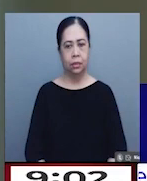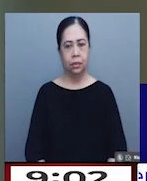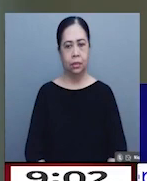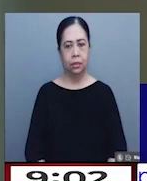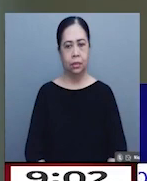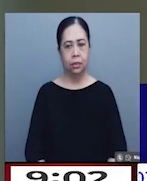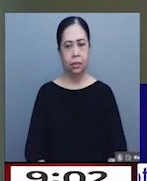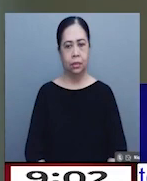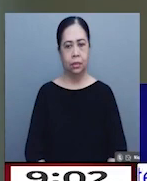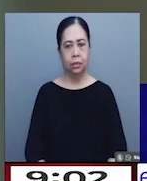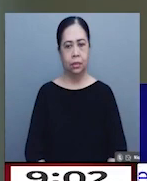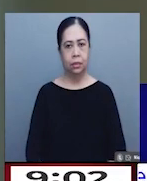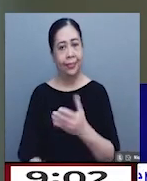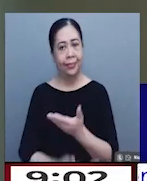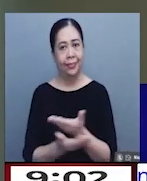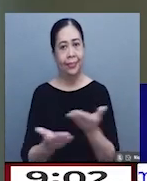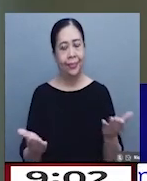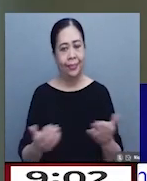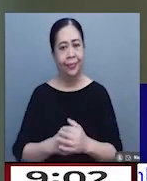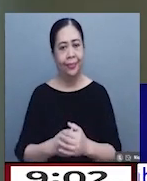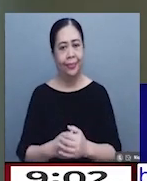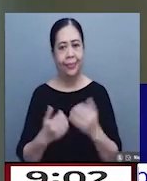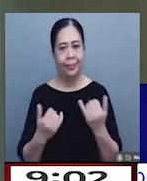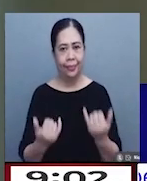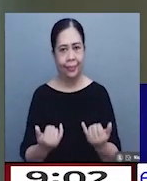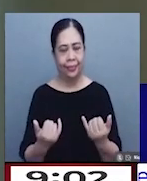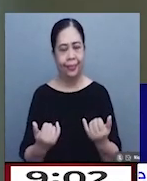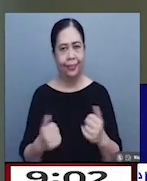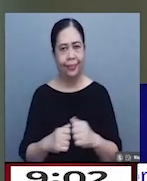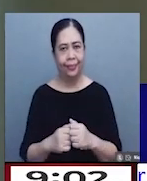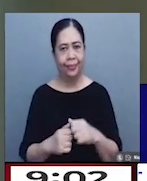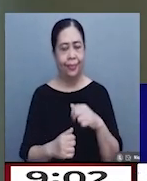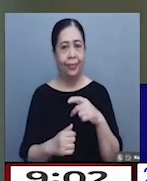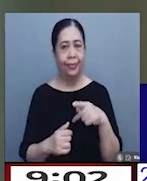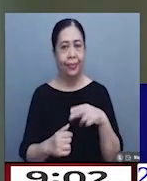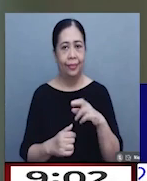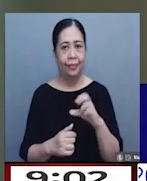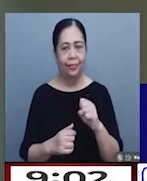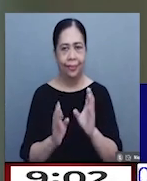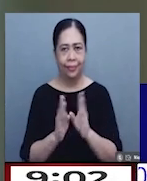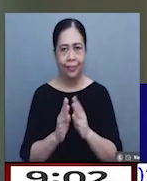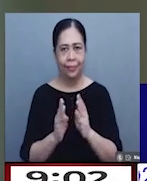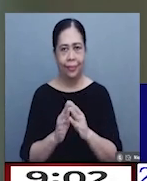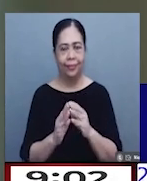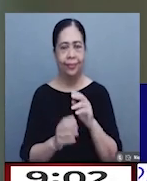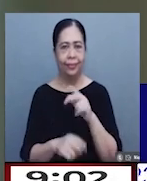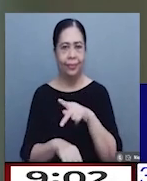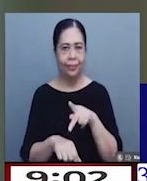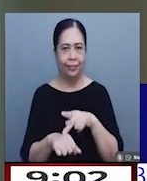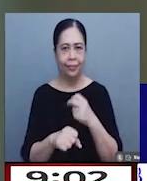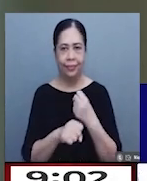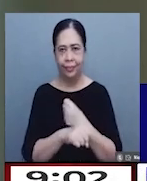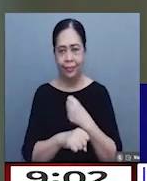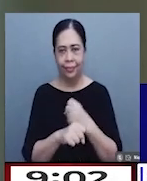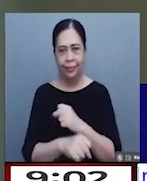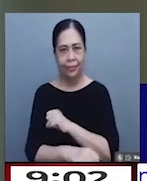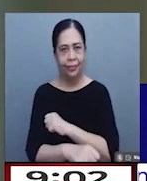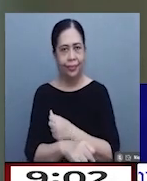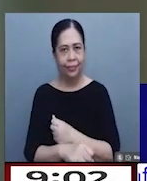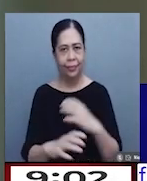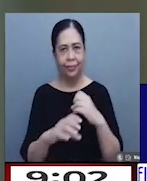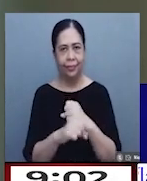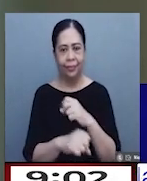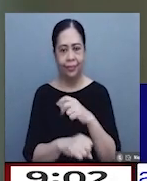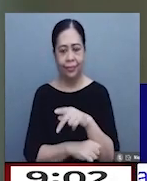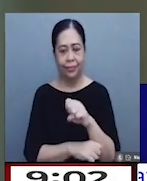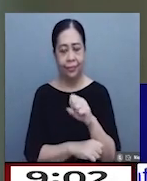Magandang umaga sa ating lahat. Narito po tayo sa press conference ng Philippine Statistics Authority para